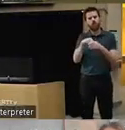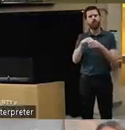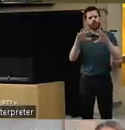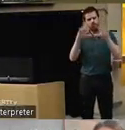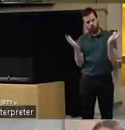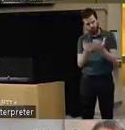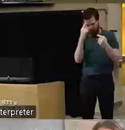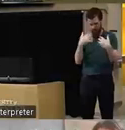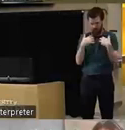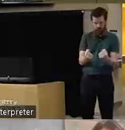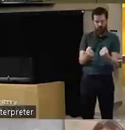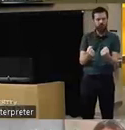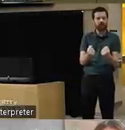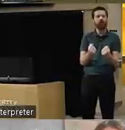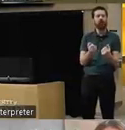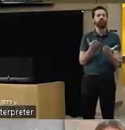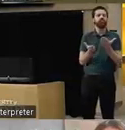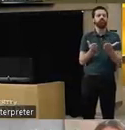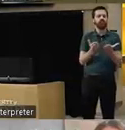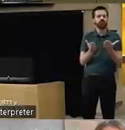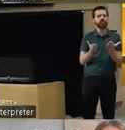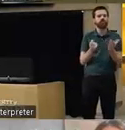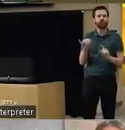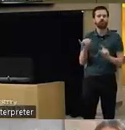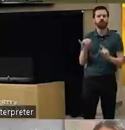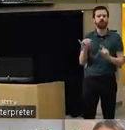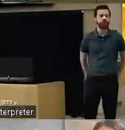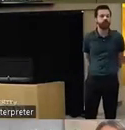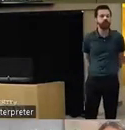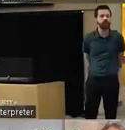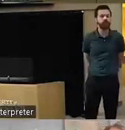mental health services available as well.